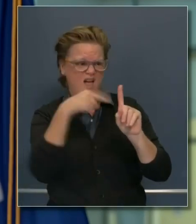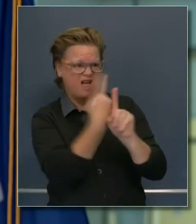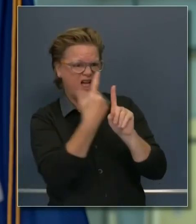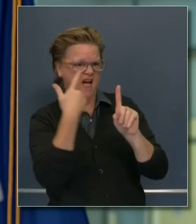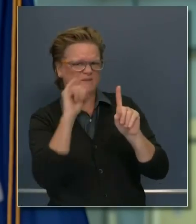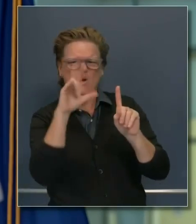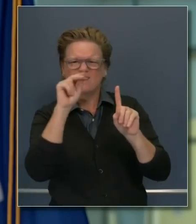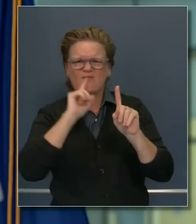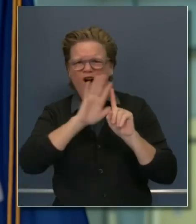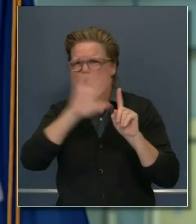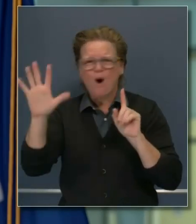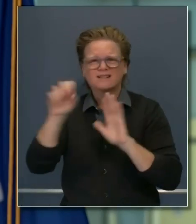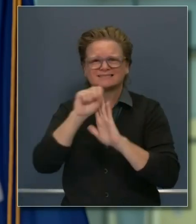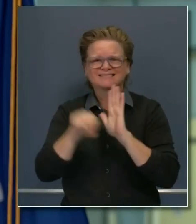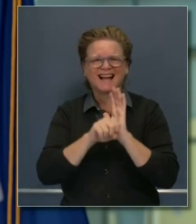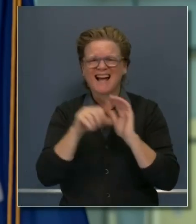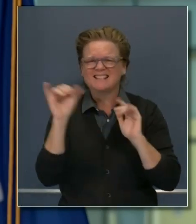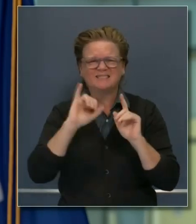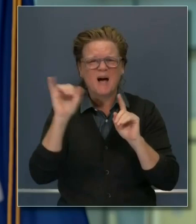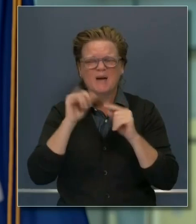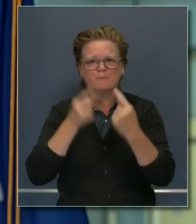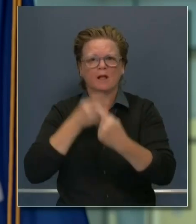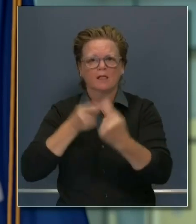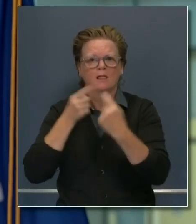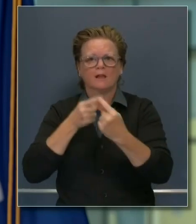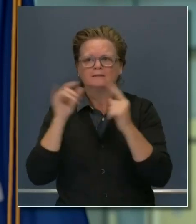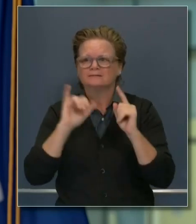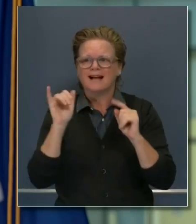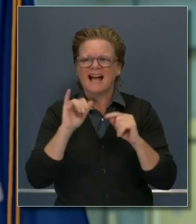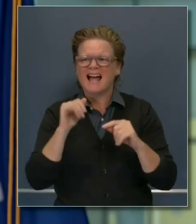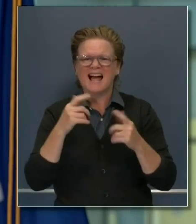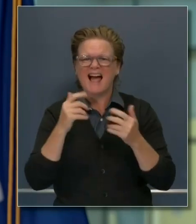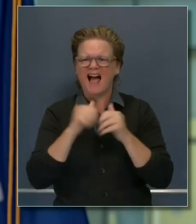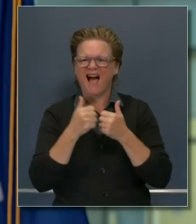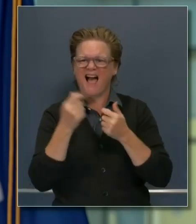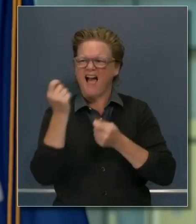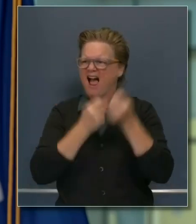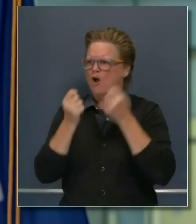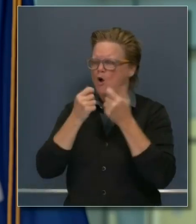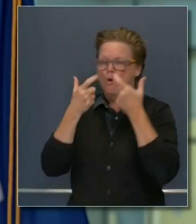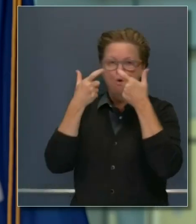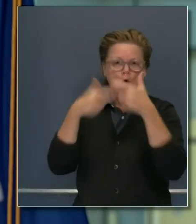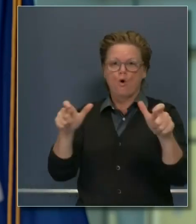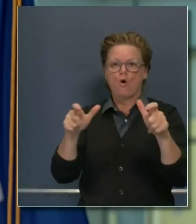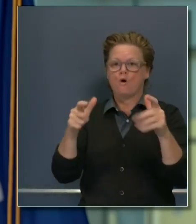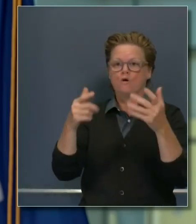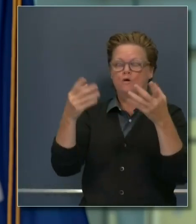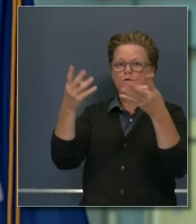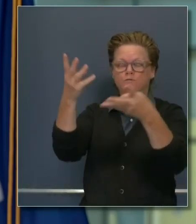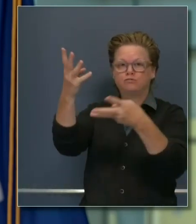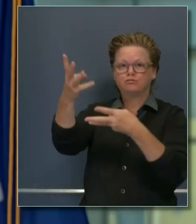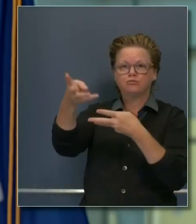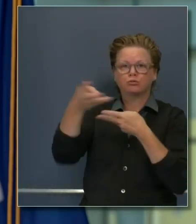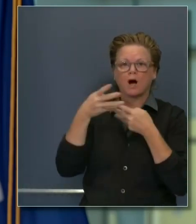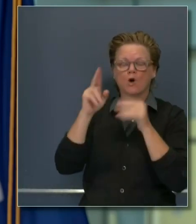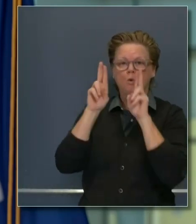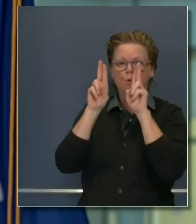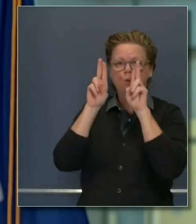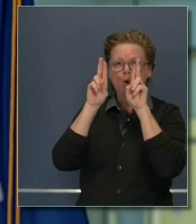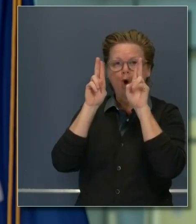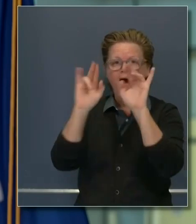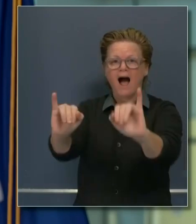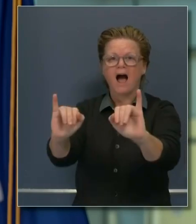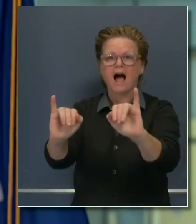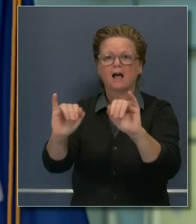make progress in terms of large-scale IT procurement. Just a brief update on that. Before I got here, when